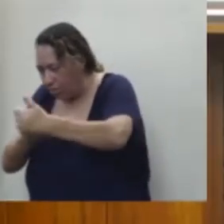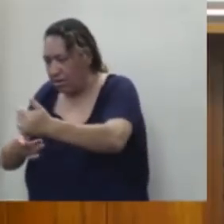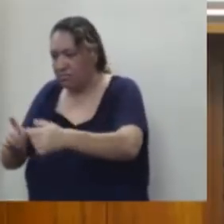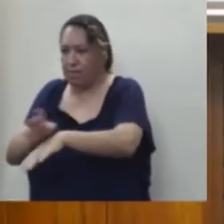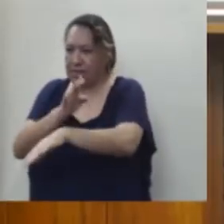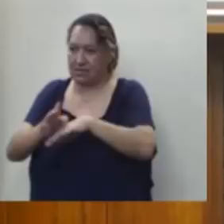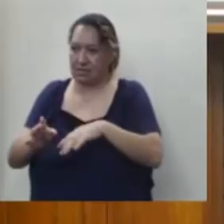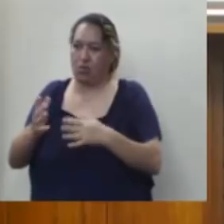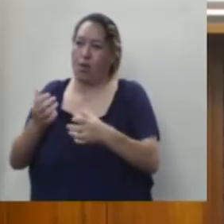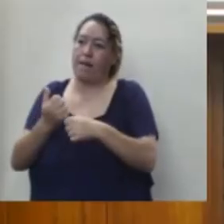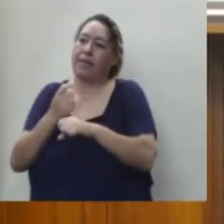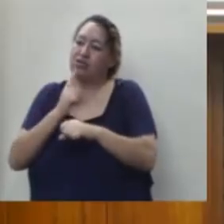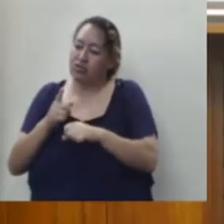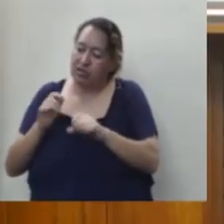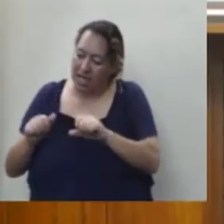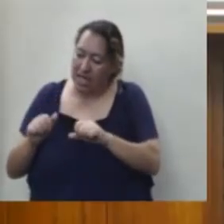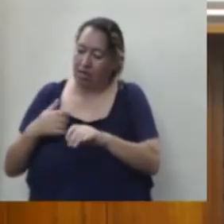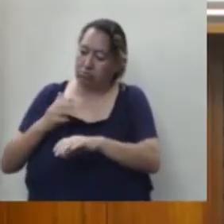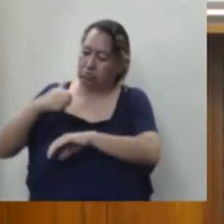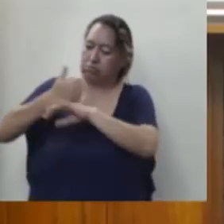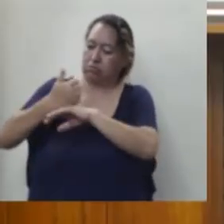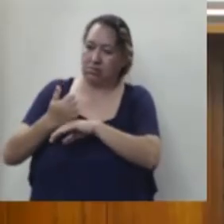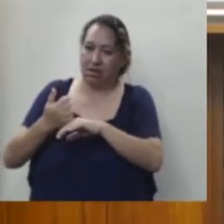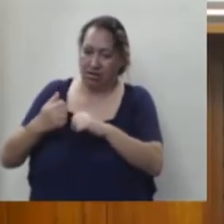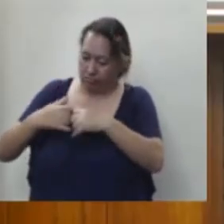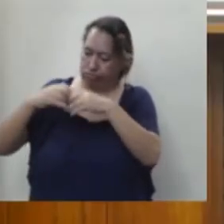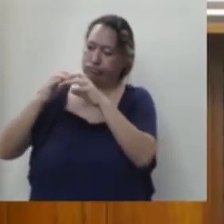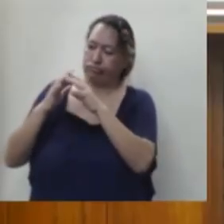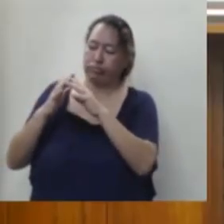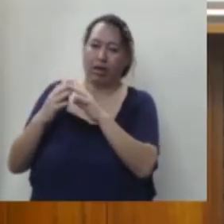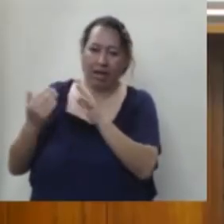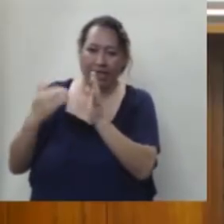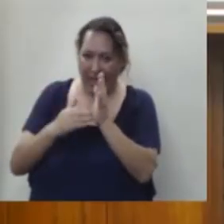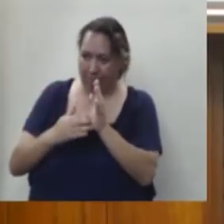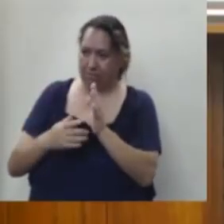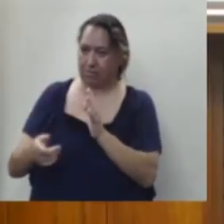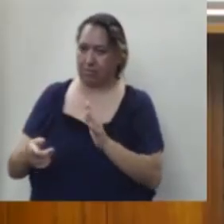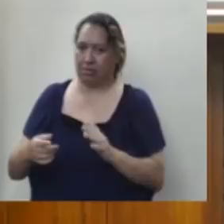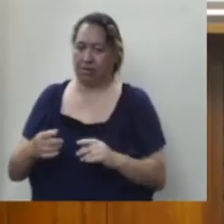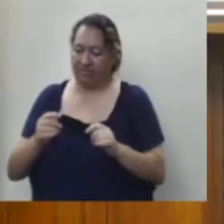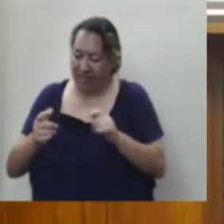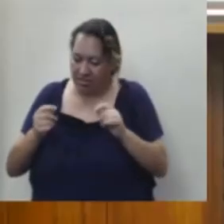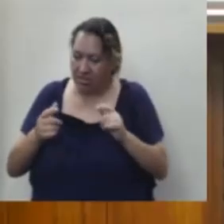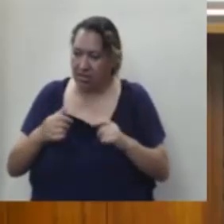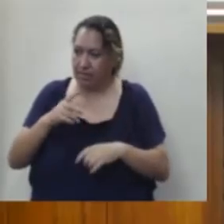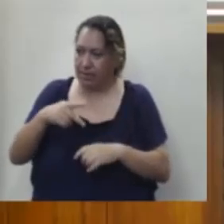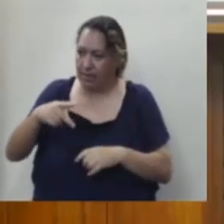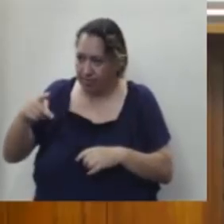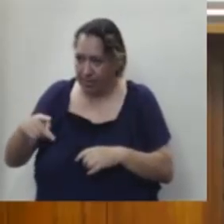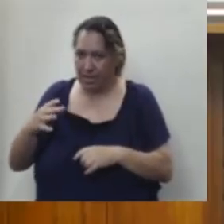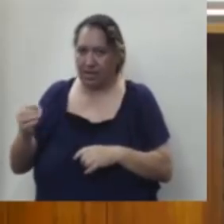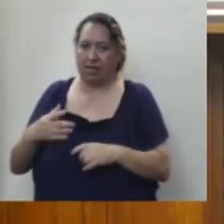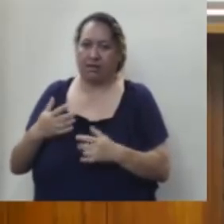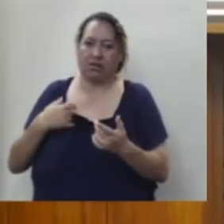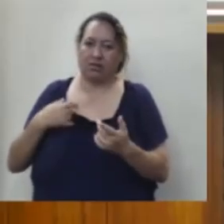they can. So, you know, there's the PPP program, there's the EIDL program for our